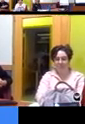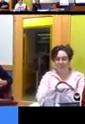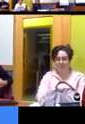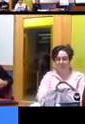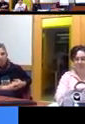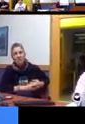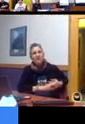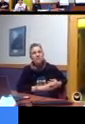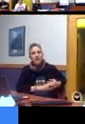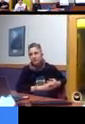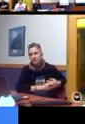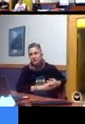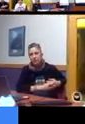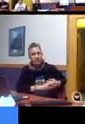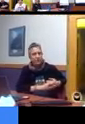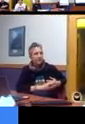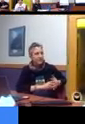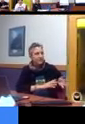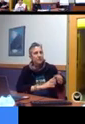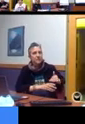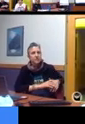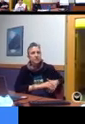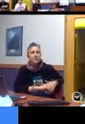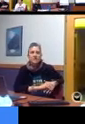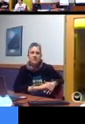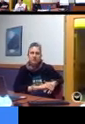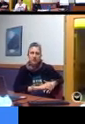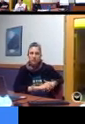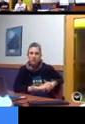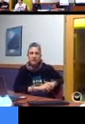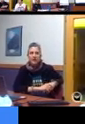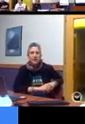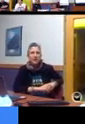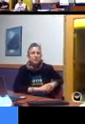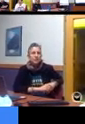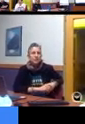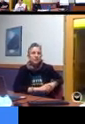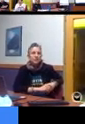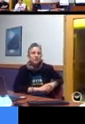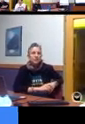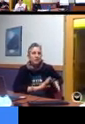years. But I, you know, had worked at feminist health centers and at different abortion